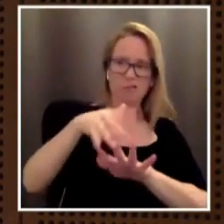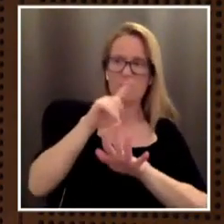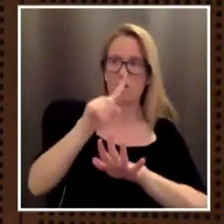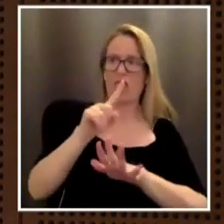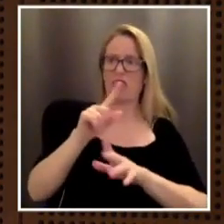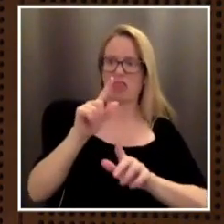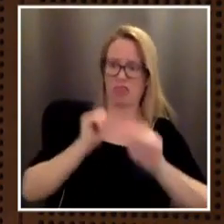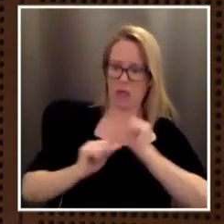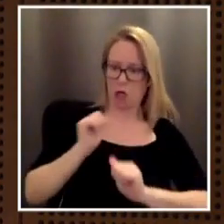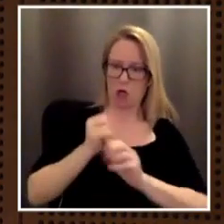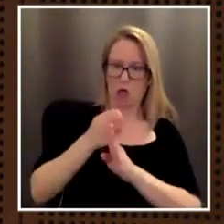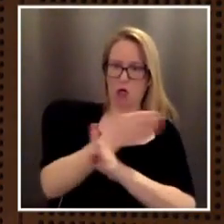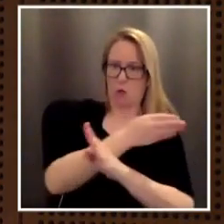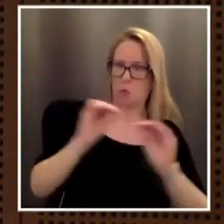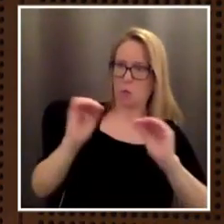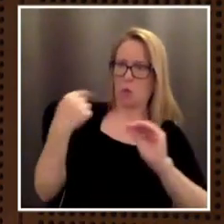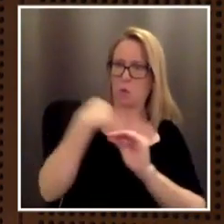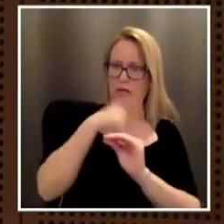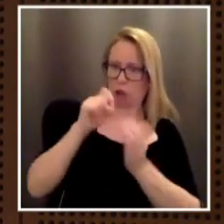study?